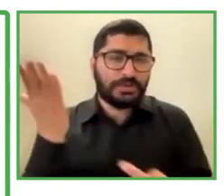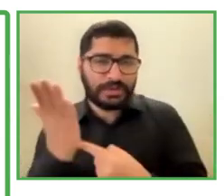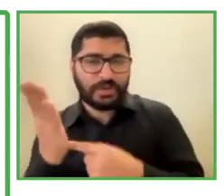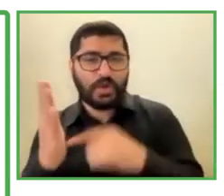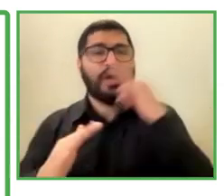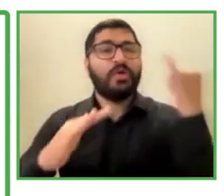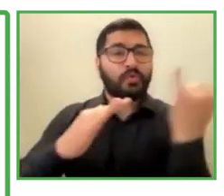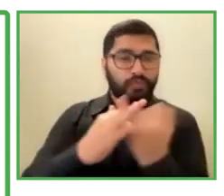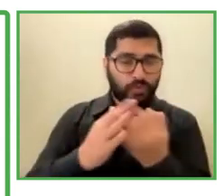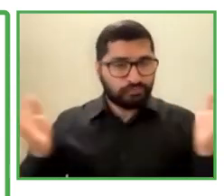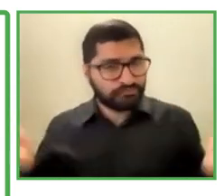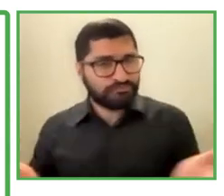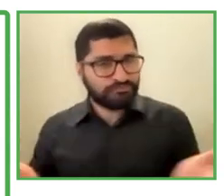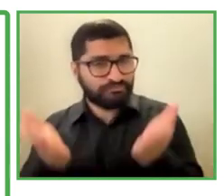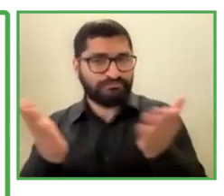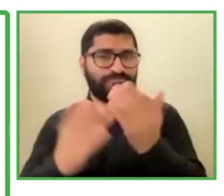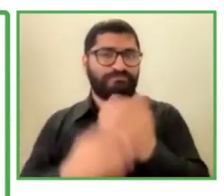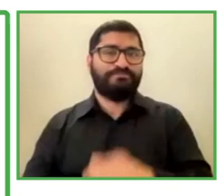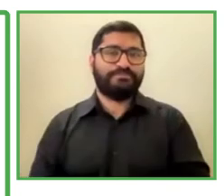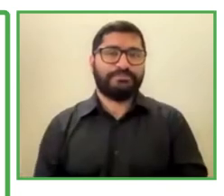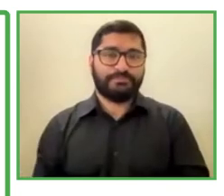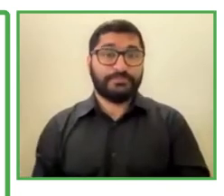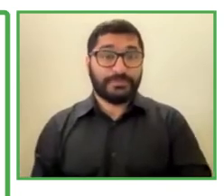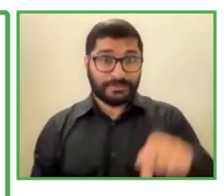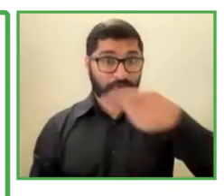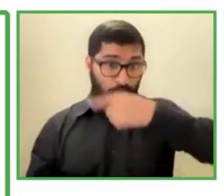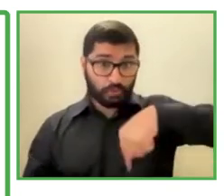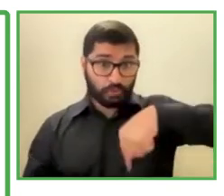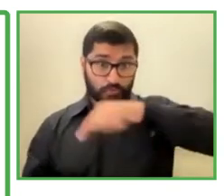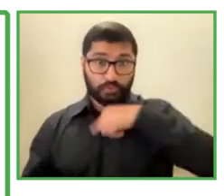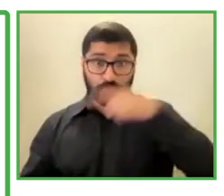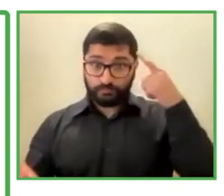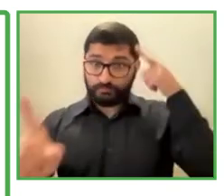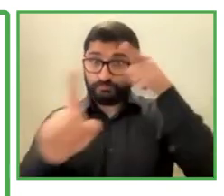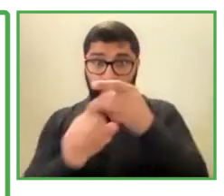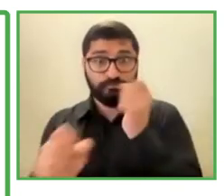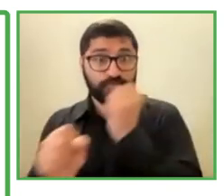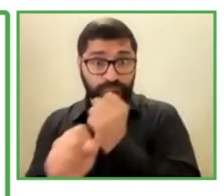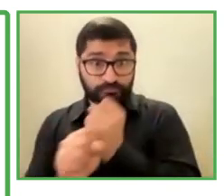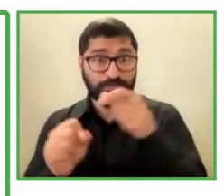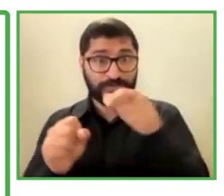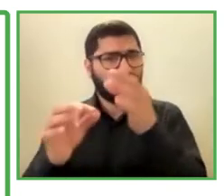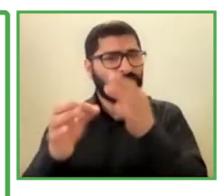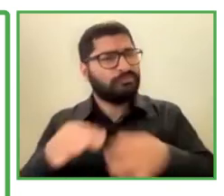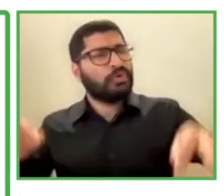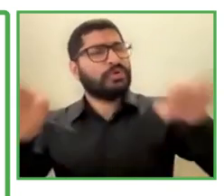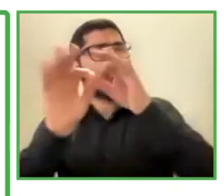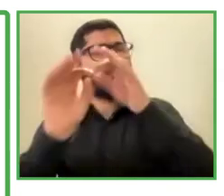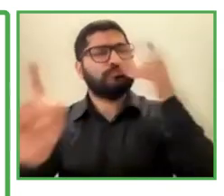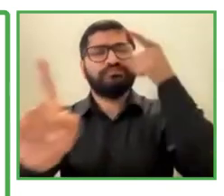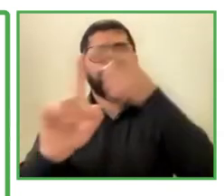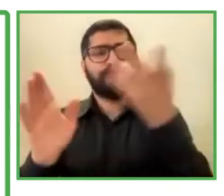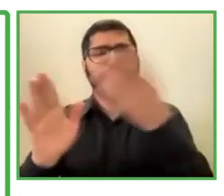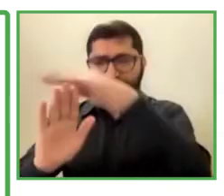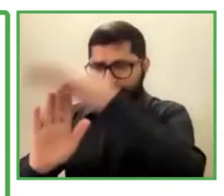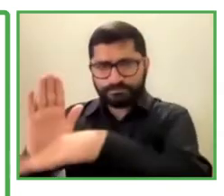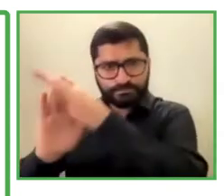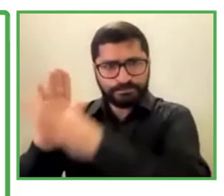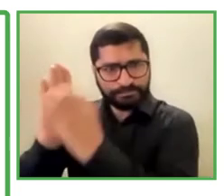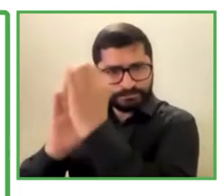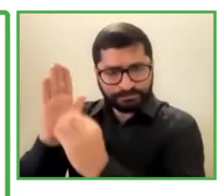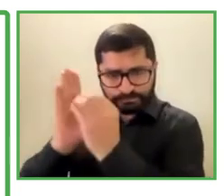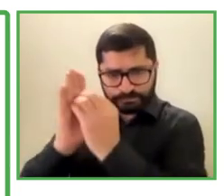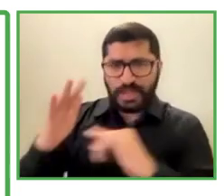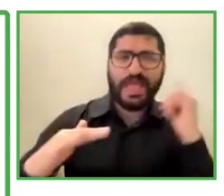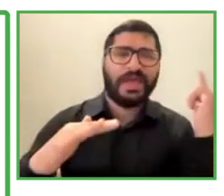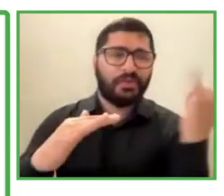technology. This is part of our work. In this context, we are going to insert this project in